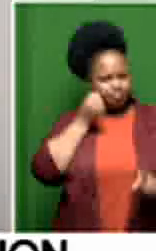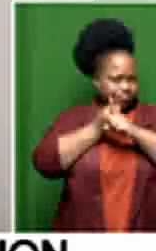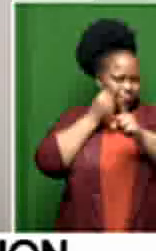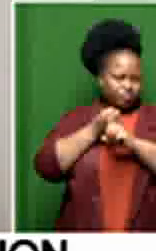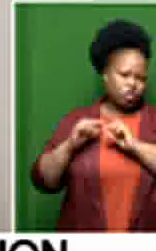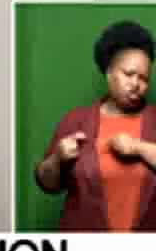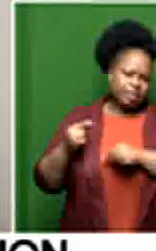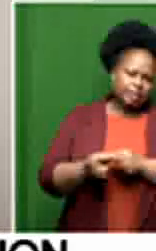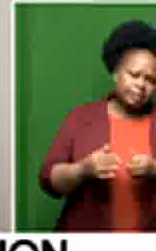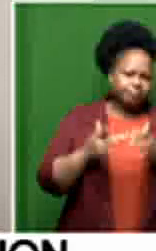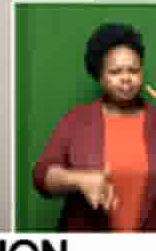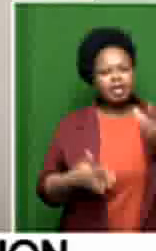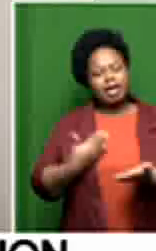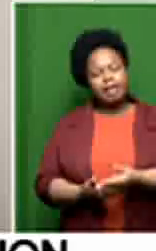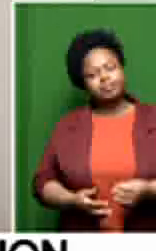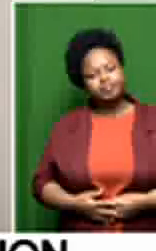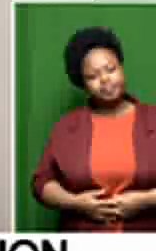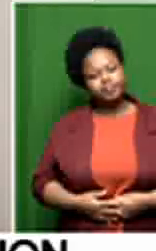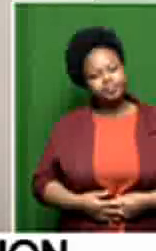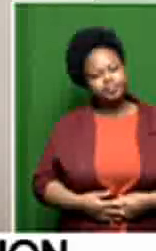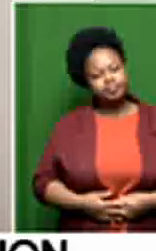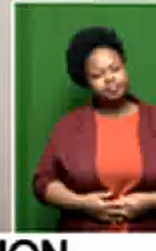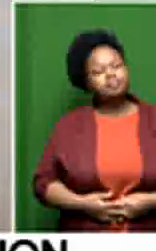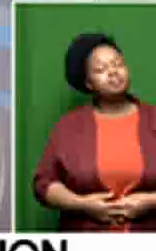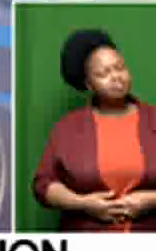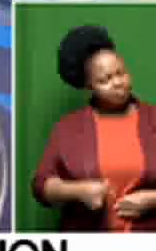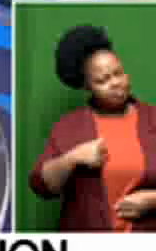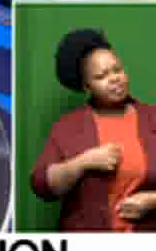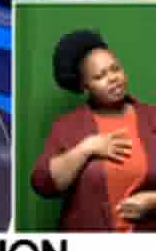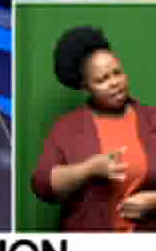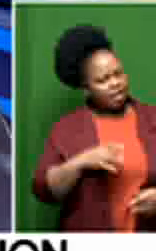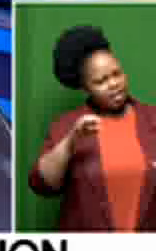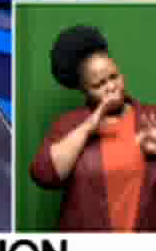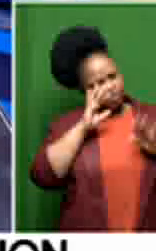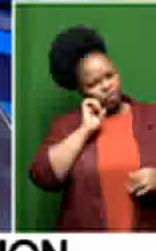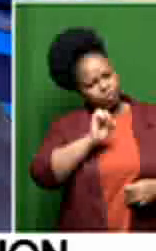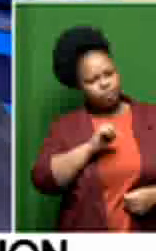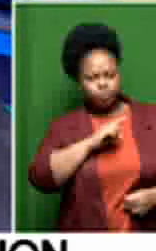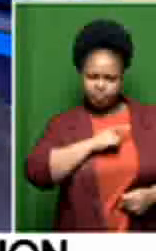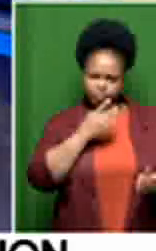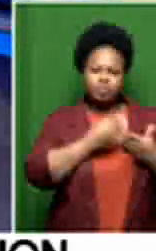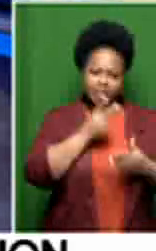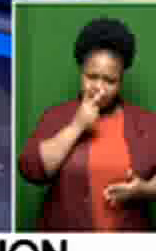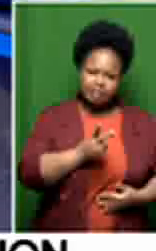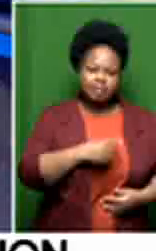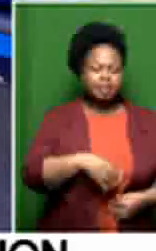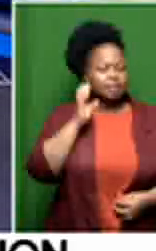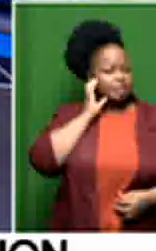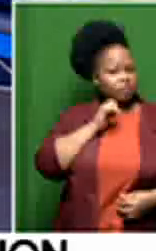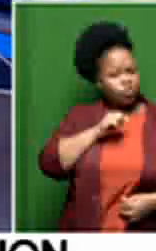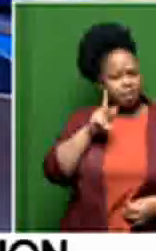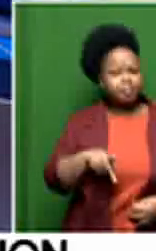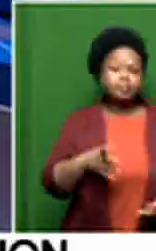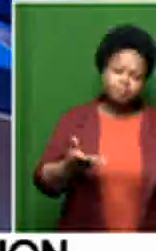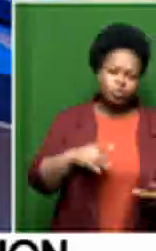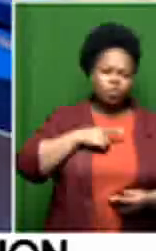of the generational curses. I quite like your vision, Hlumelo. I mean, you can actually see where this app is going, and